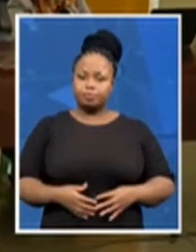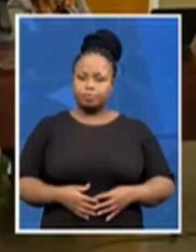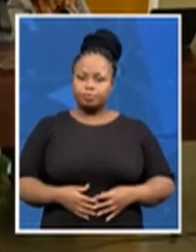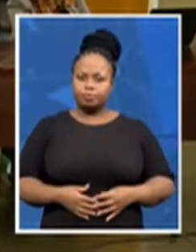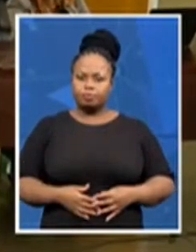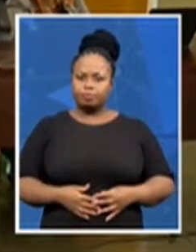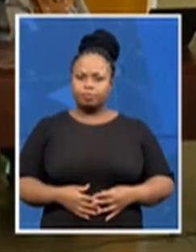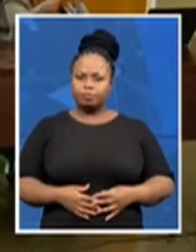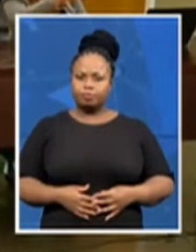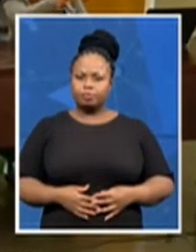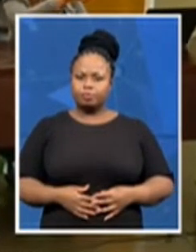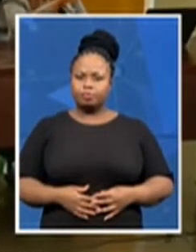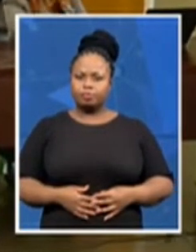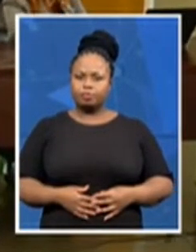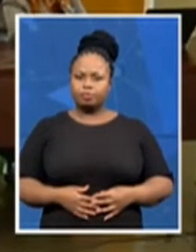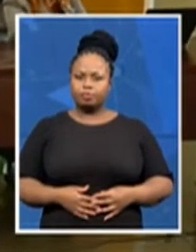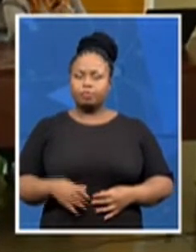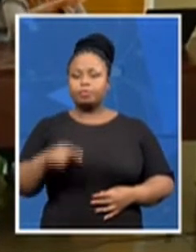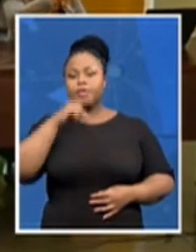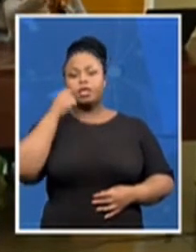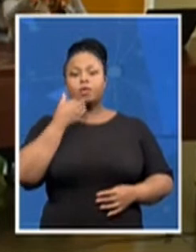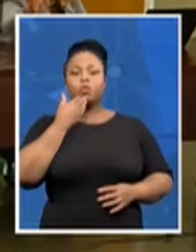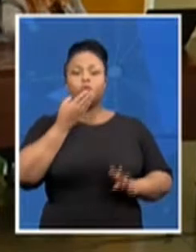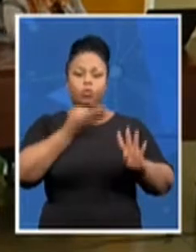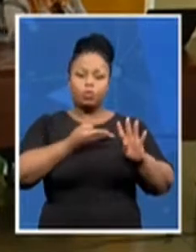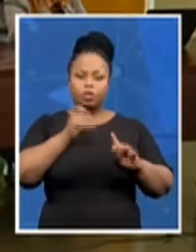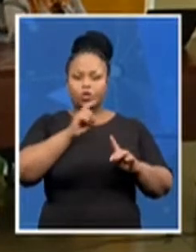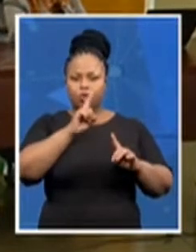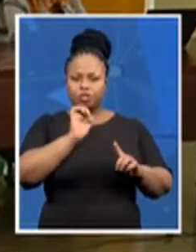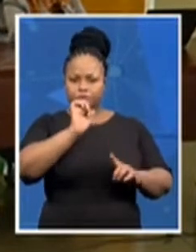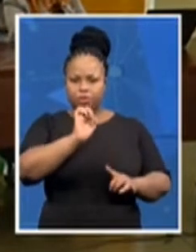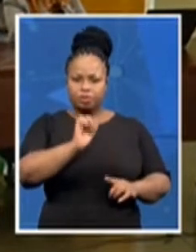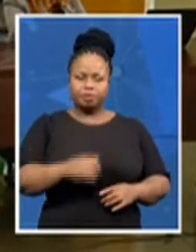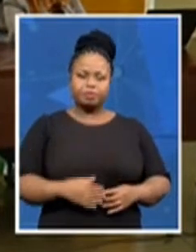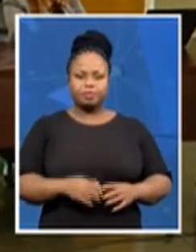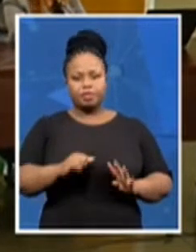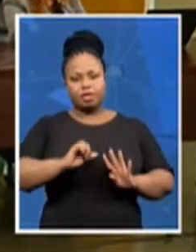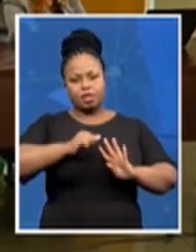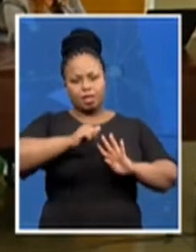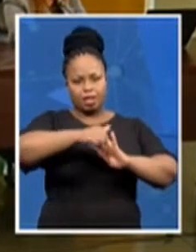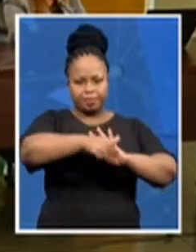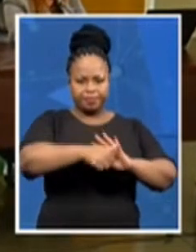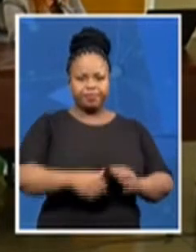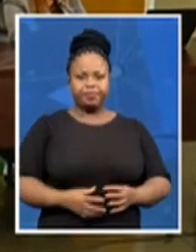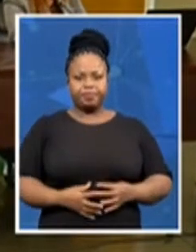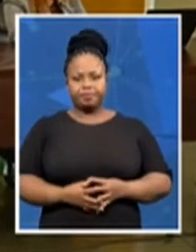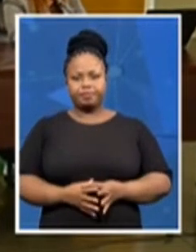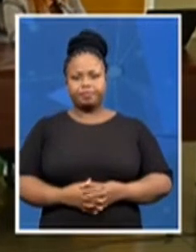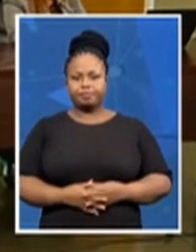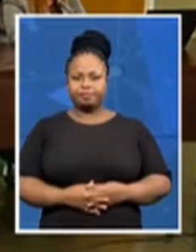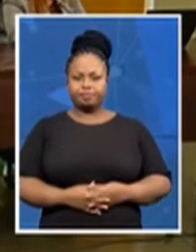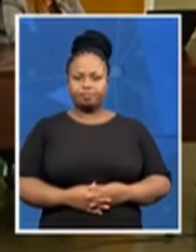and your question, and then you can go to the colleague and then around the room. Thank you.